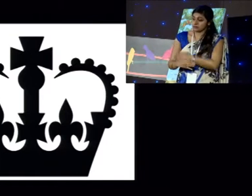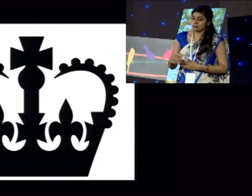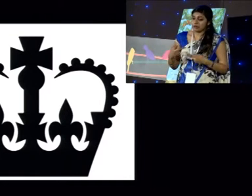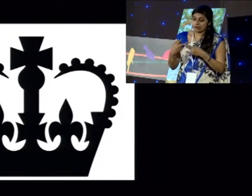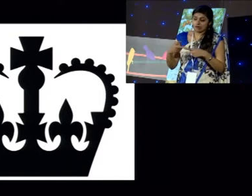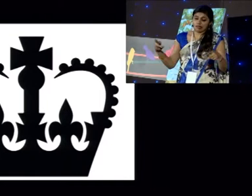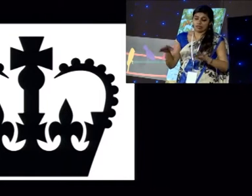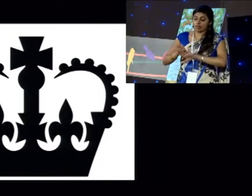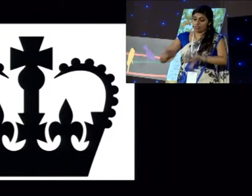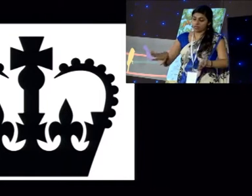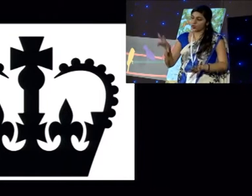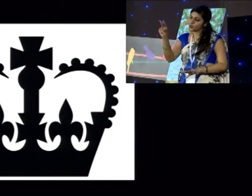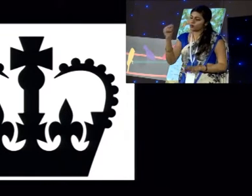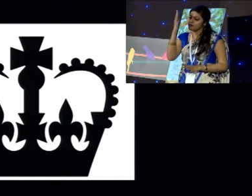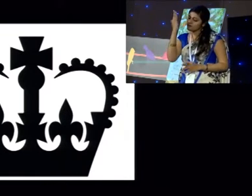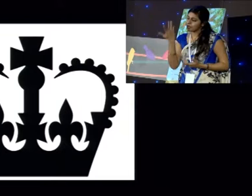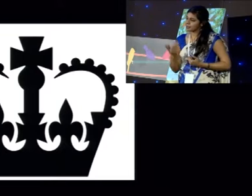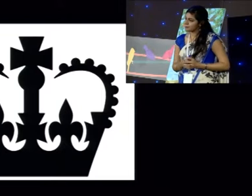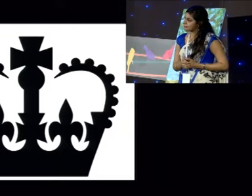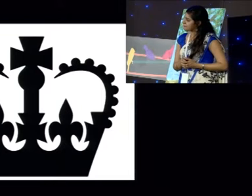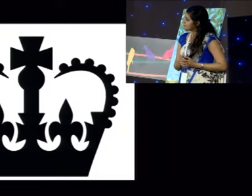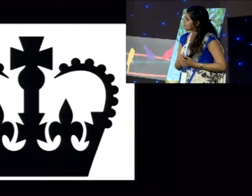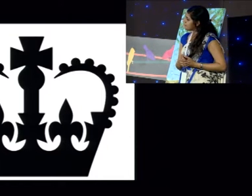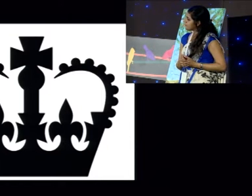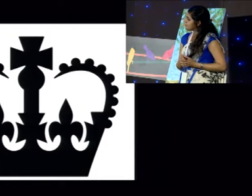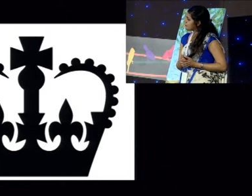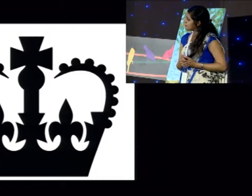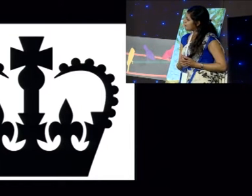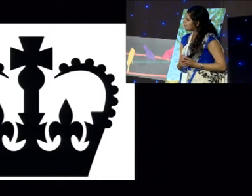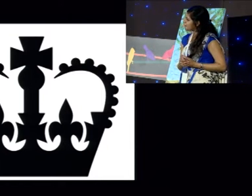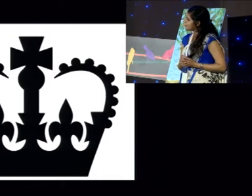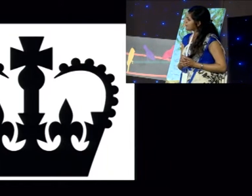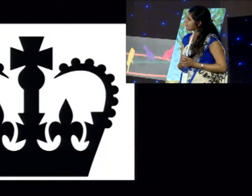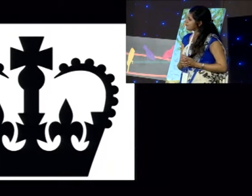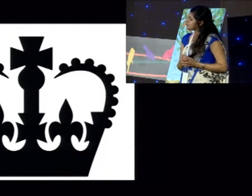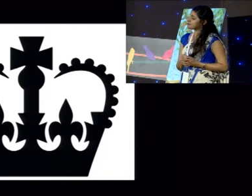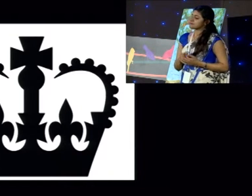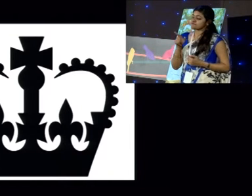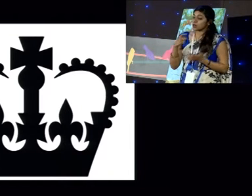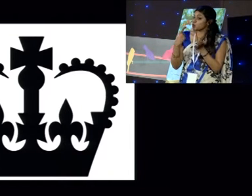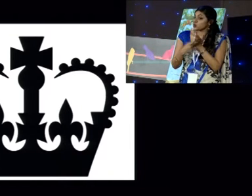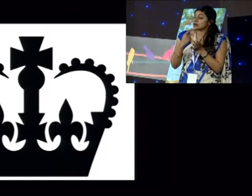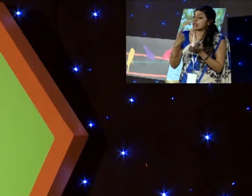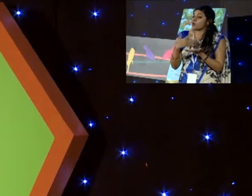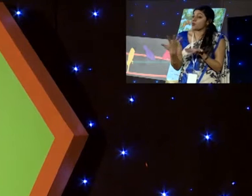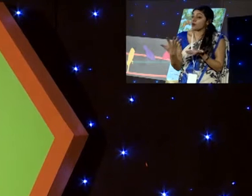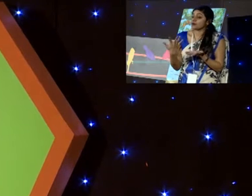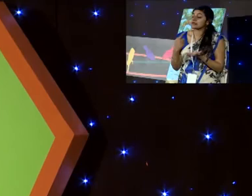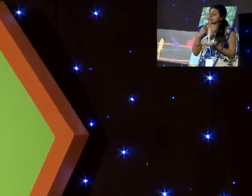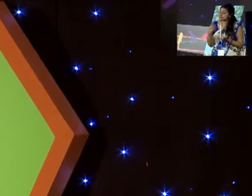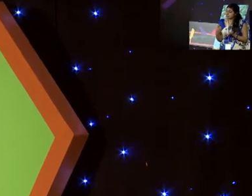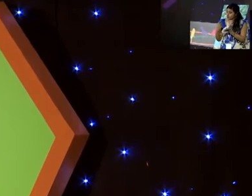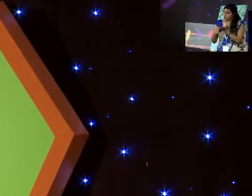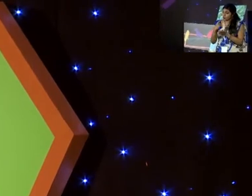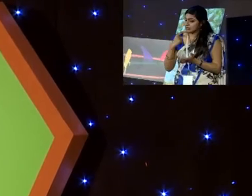isn't it the case that everybody recognizes people with disabilities should be included, should not be discriminated